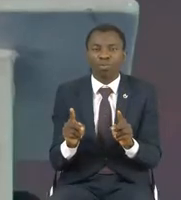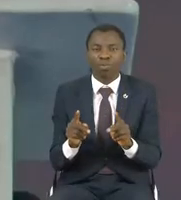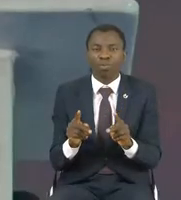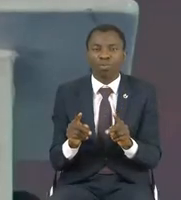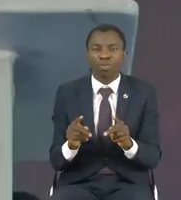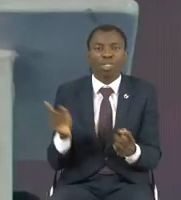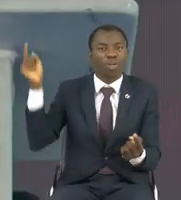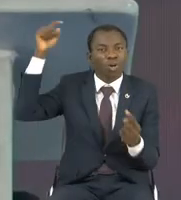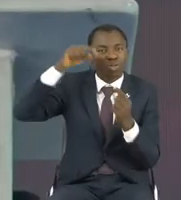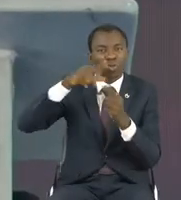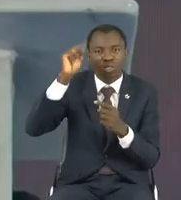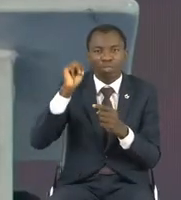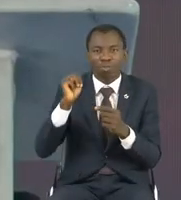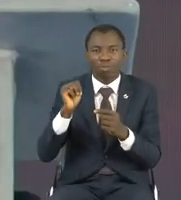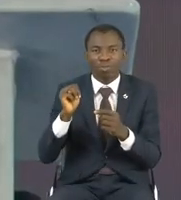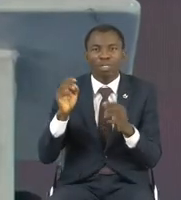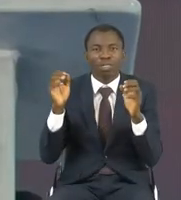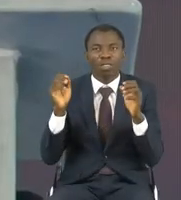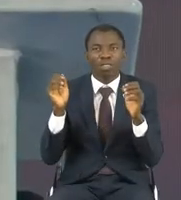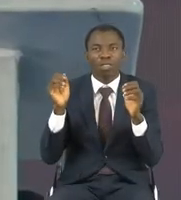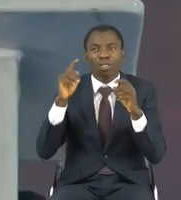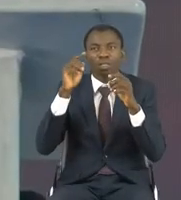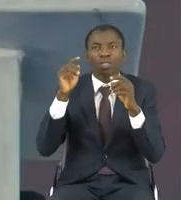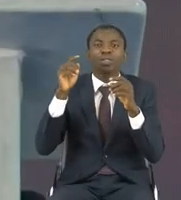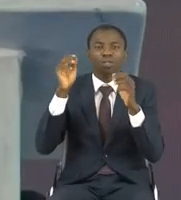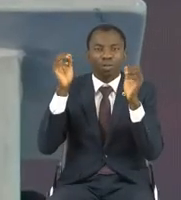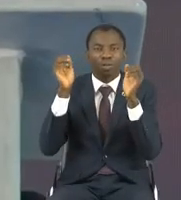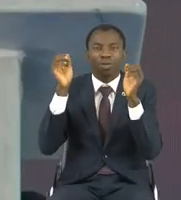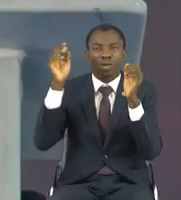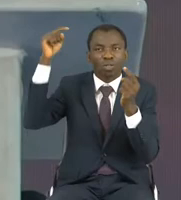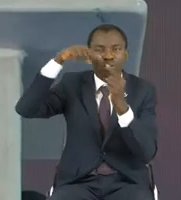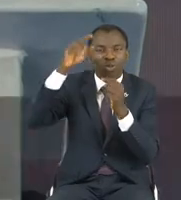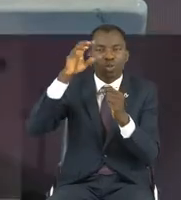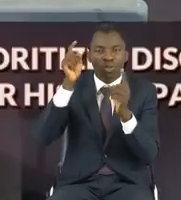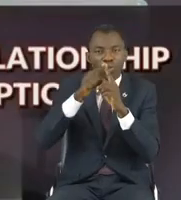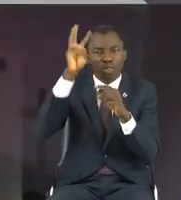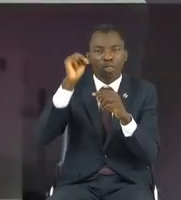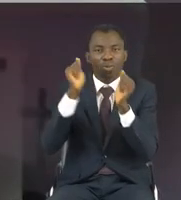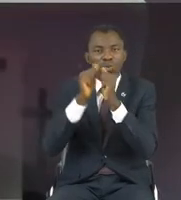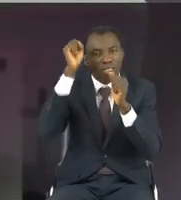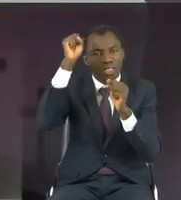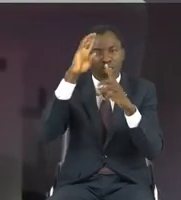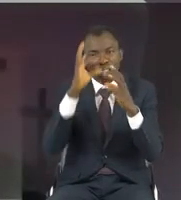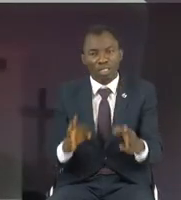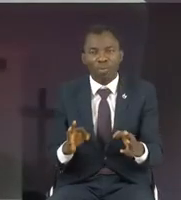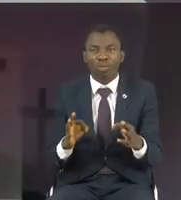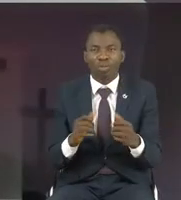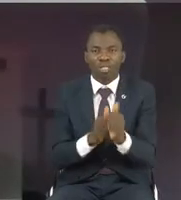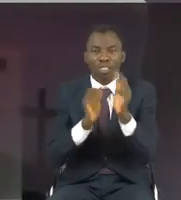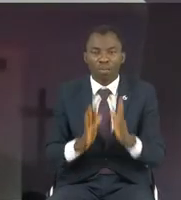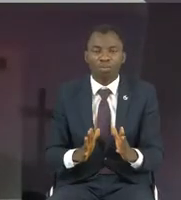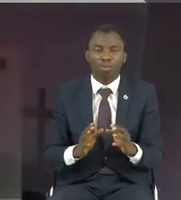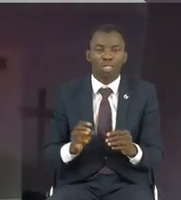unto him with his disciples, those who are saved by the grace of God, and